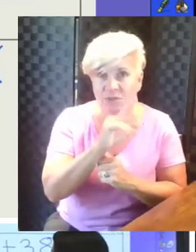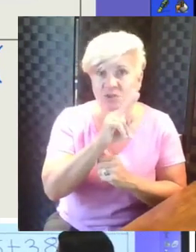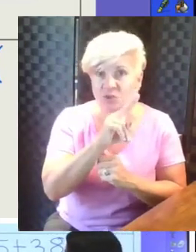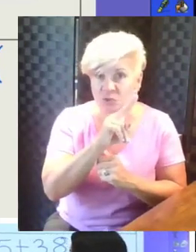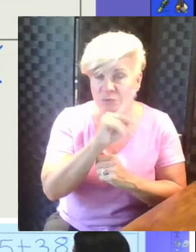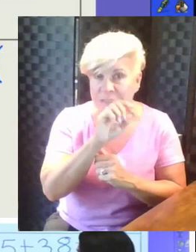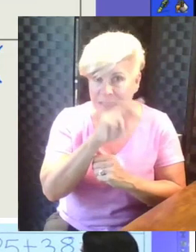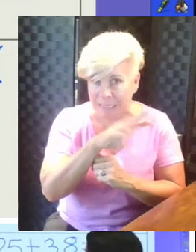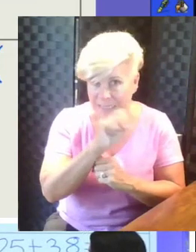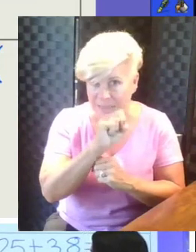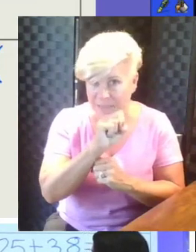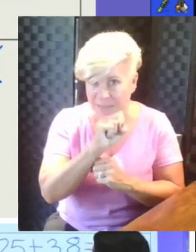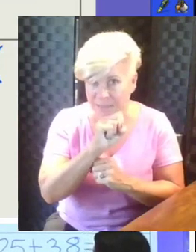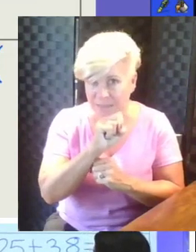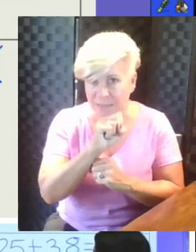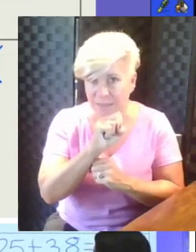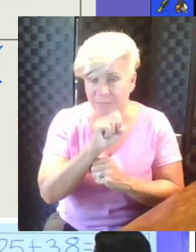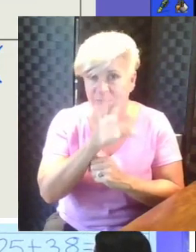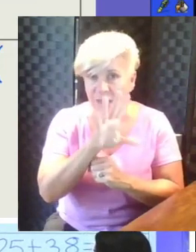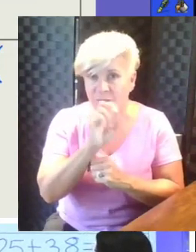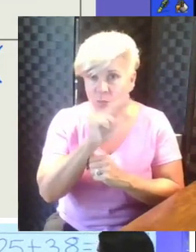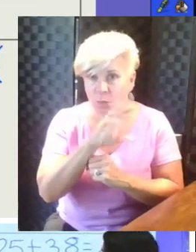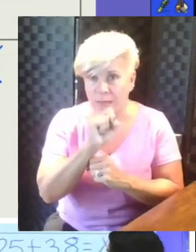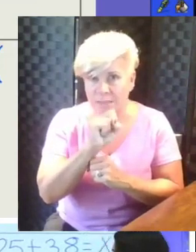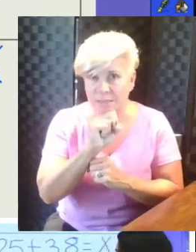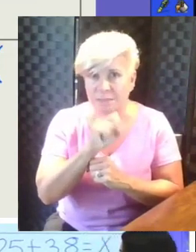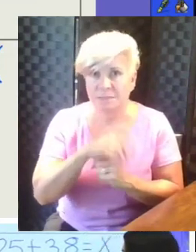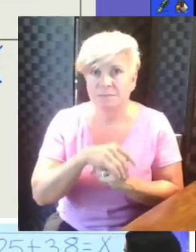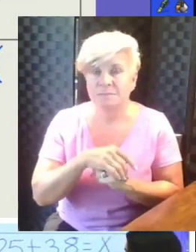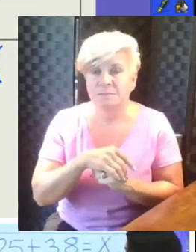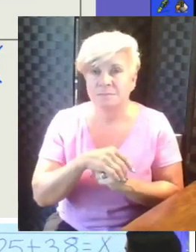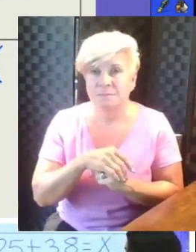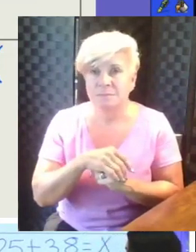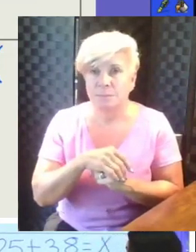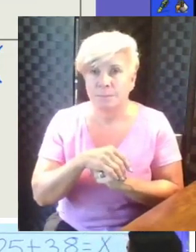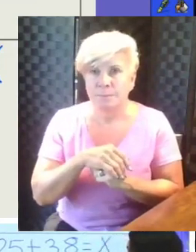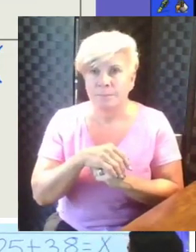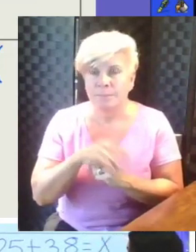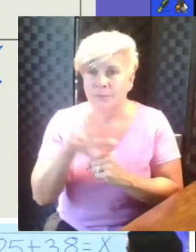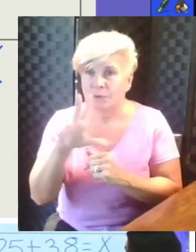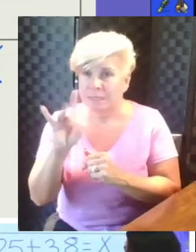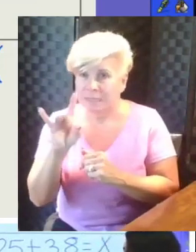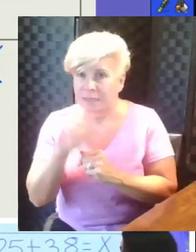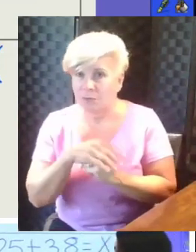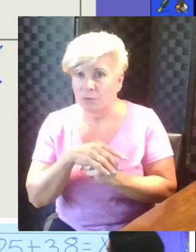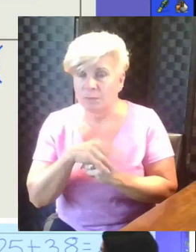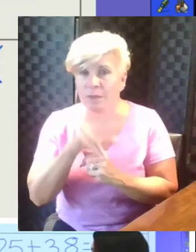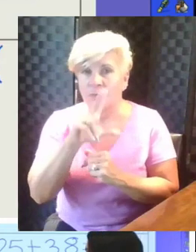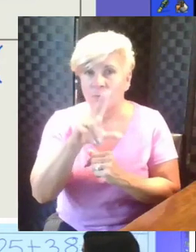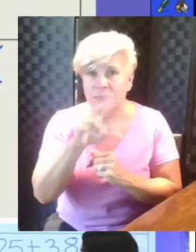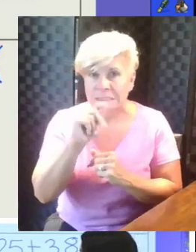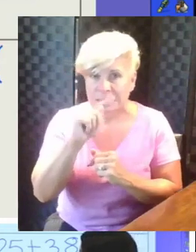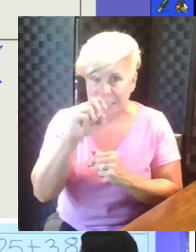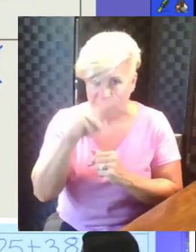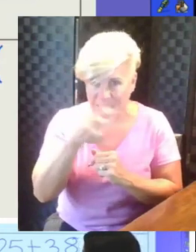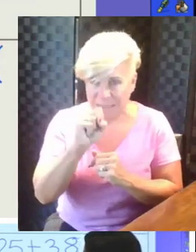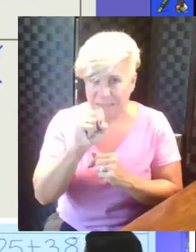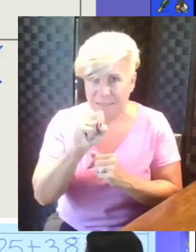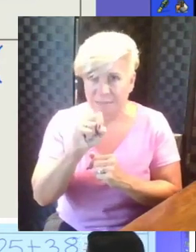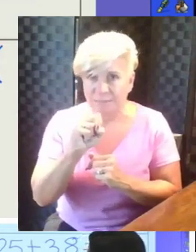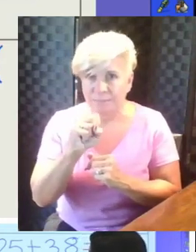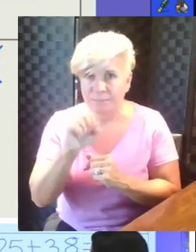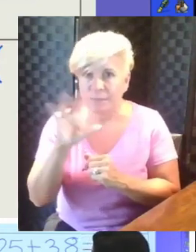2 10s and 5 1s. And then 38 would be 3